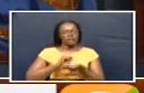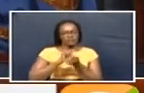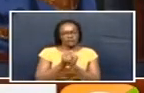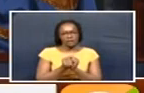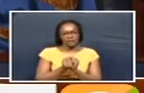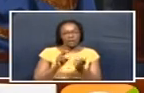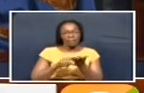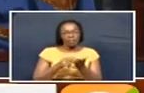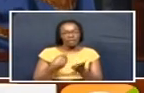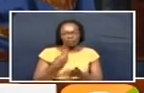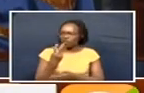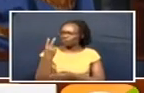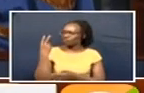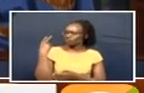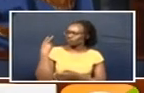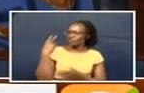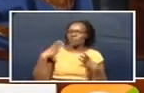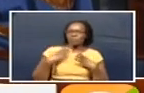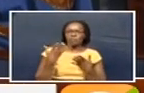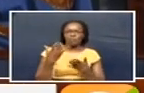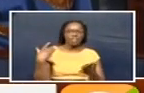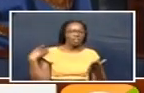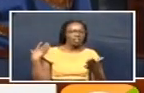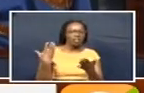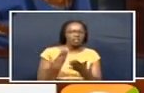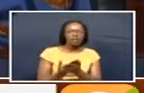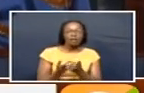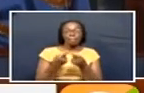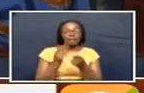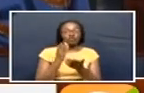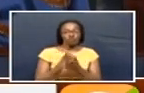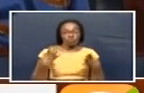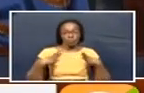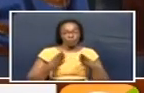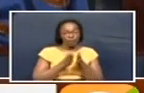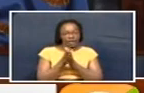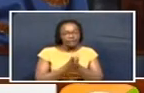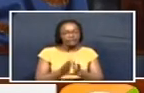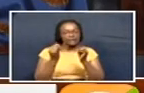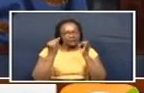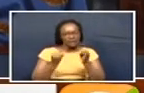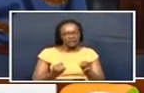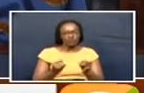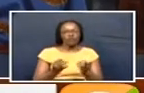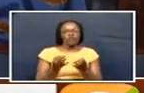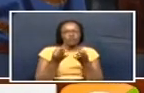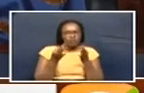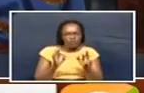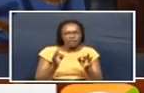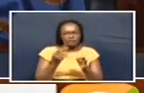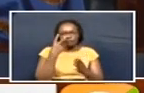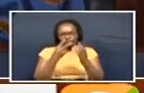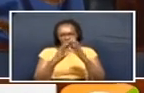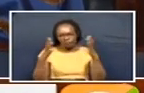looking backwards for those who had been there so many years ago, but they were interested in fresh faces, fresh visions,